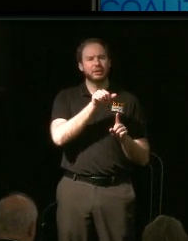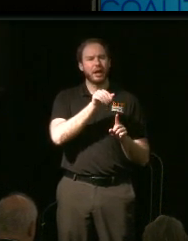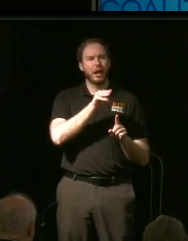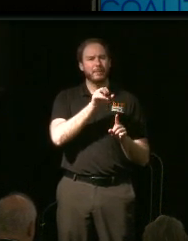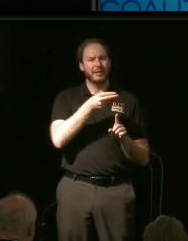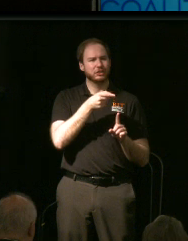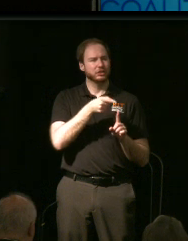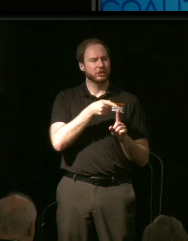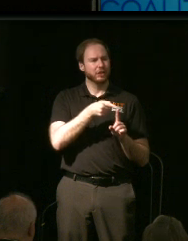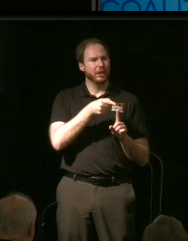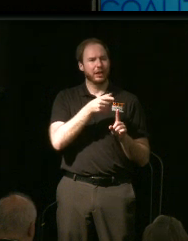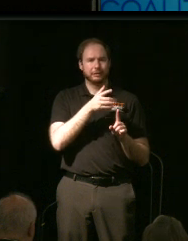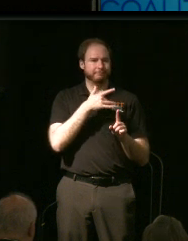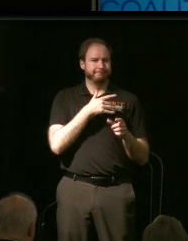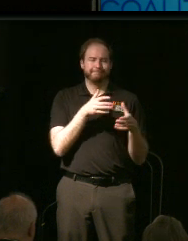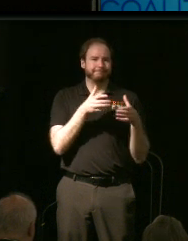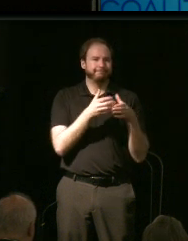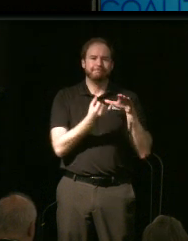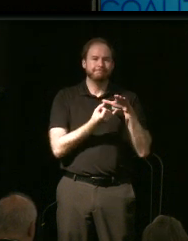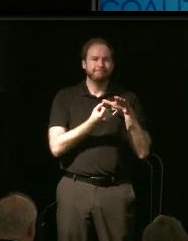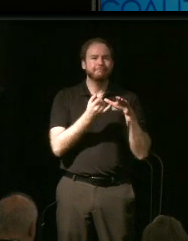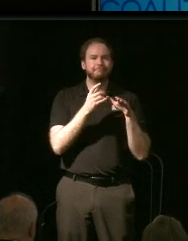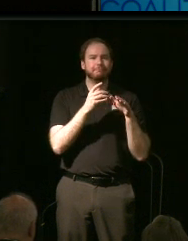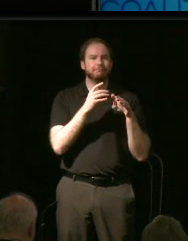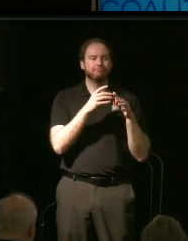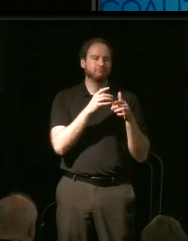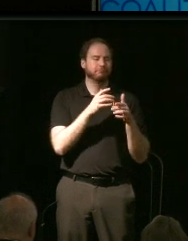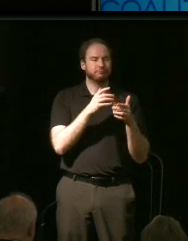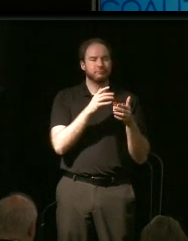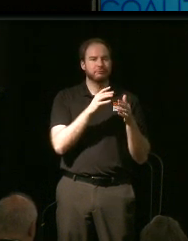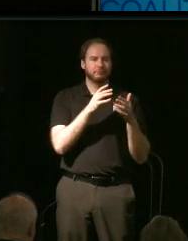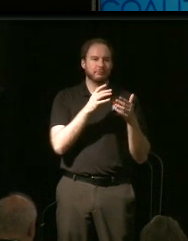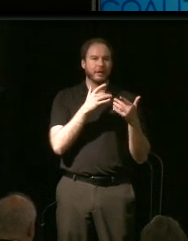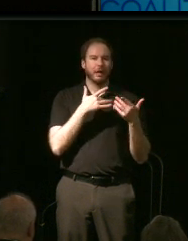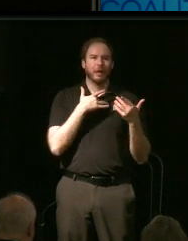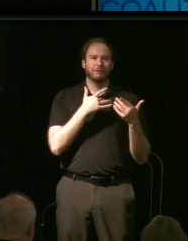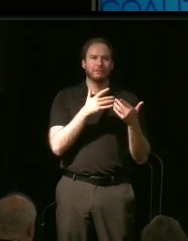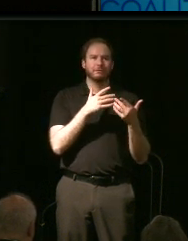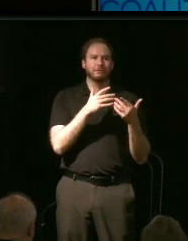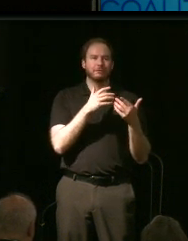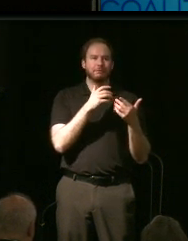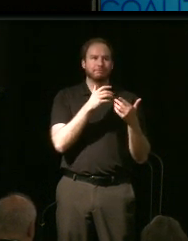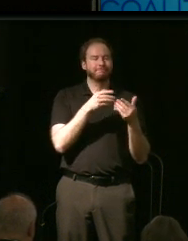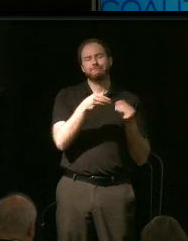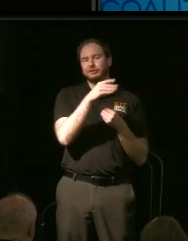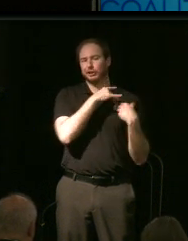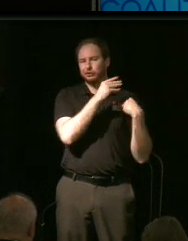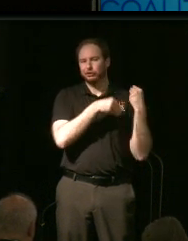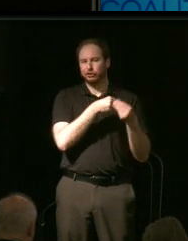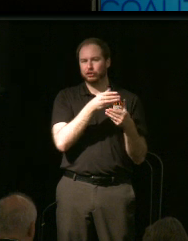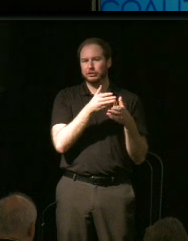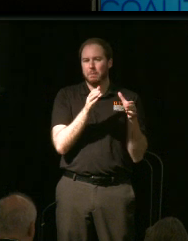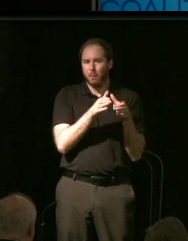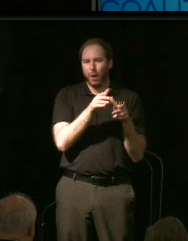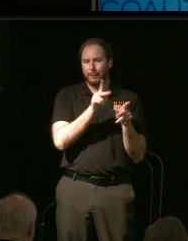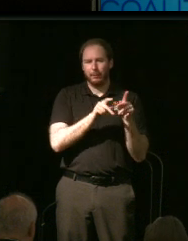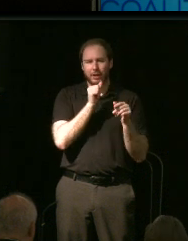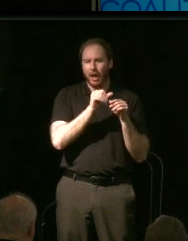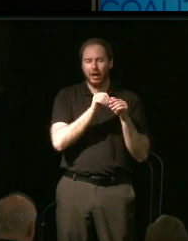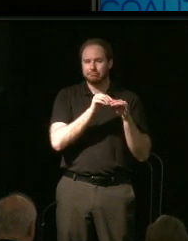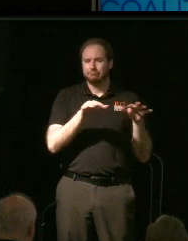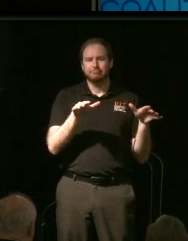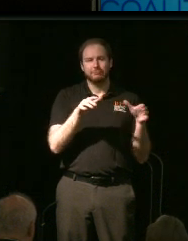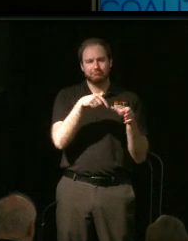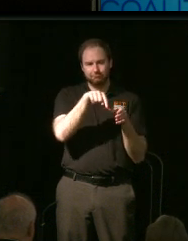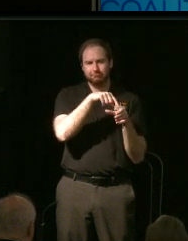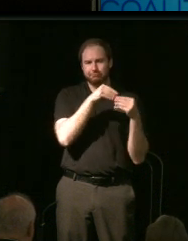very much keeps to themselves genetically, so there's a lot of consanguinity, and the genes reproduce within the population.